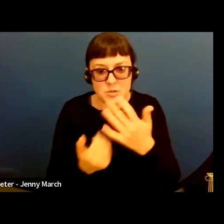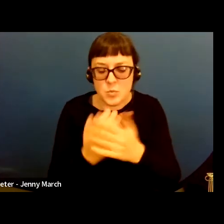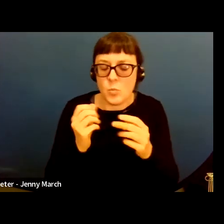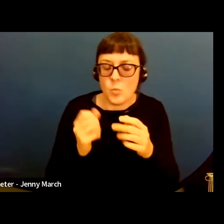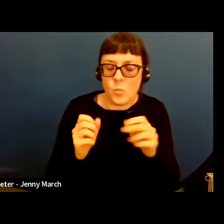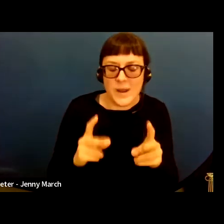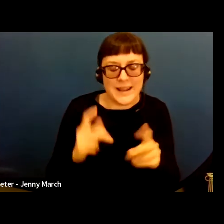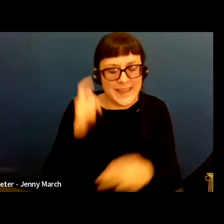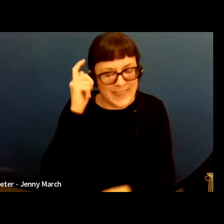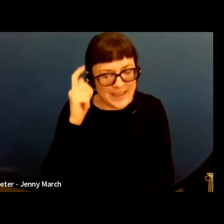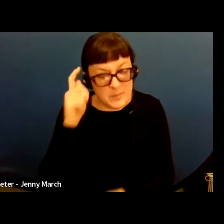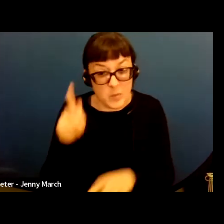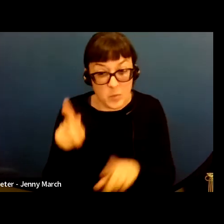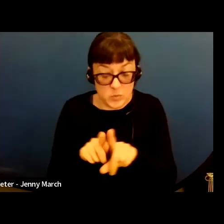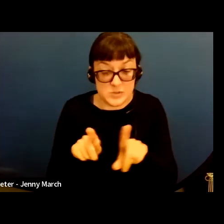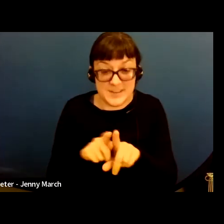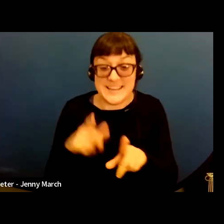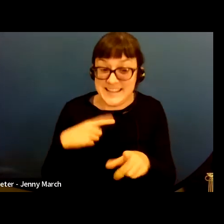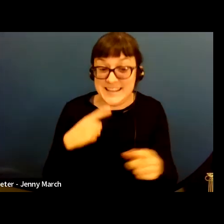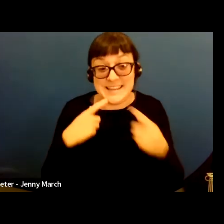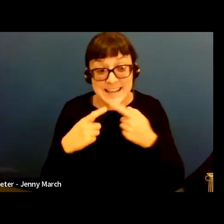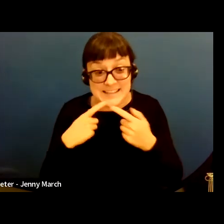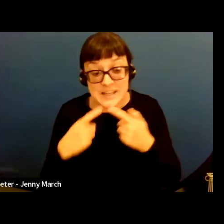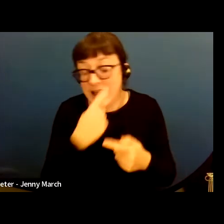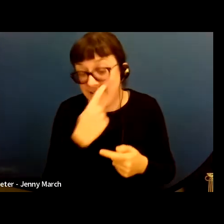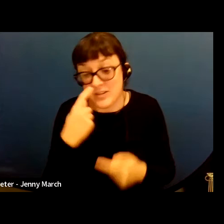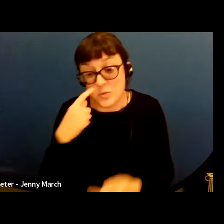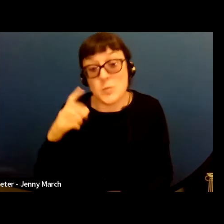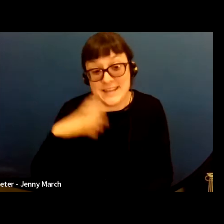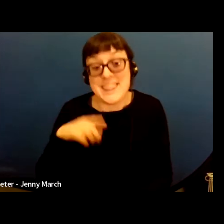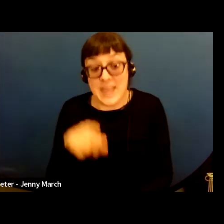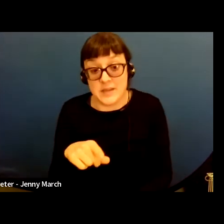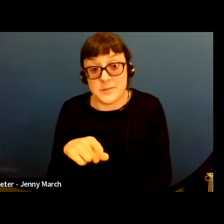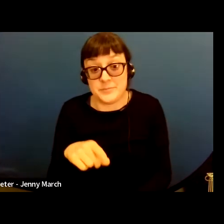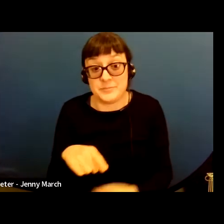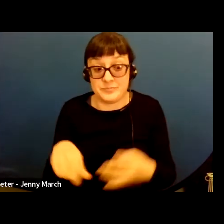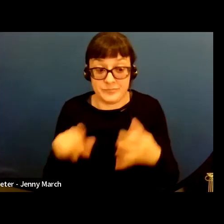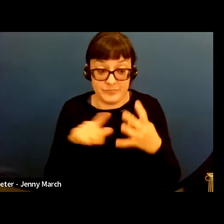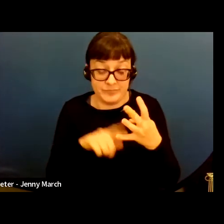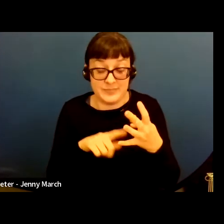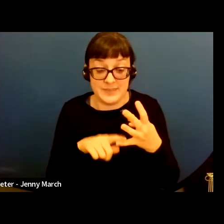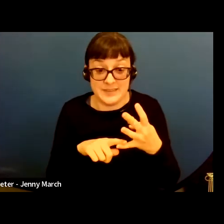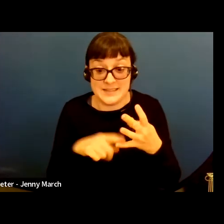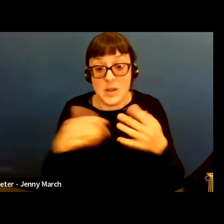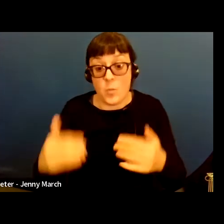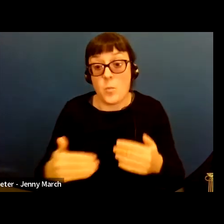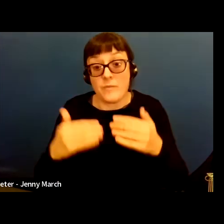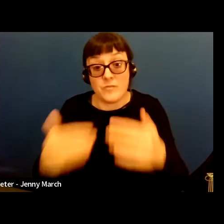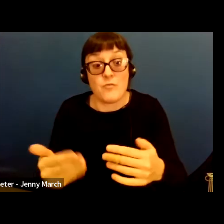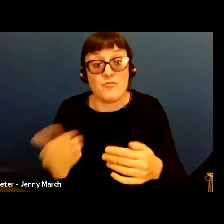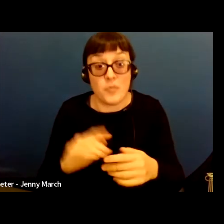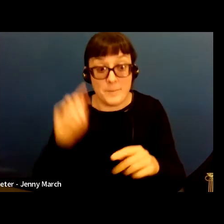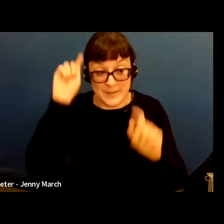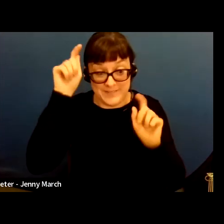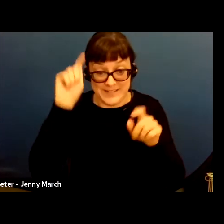but it also needed the data and evidence. And that's my fourth cluster. So moving on from the innovation and the technology onto